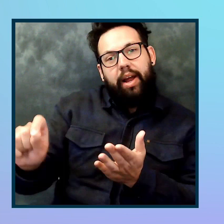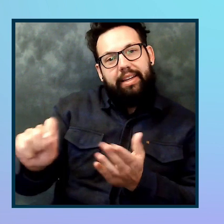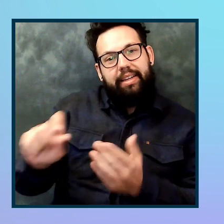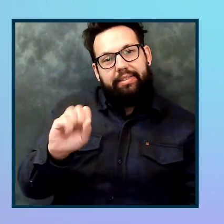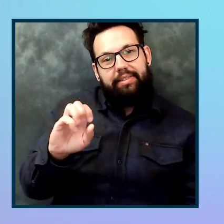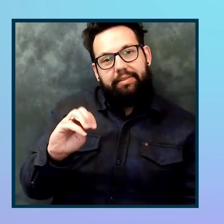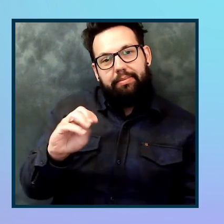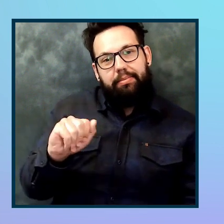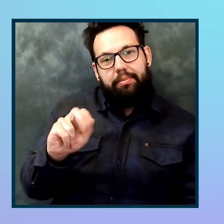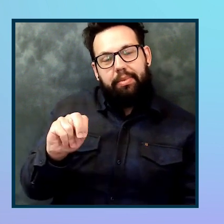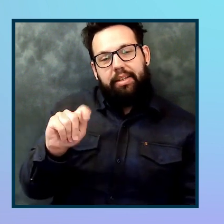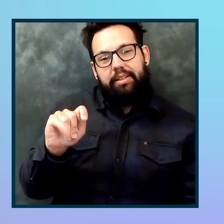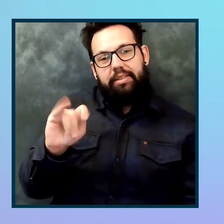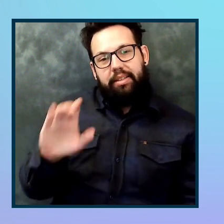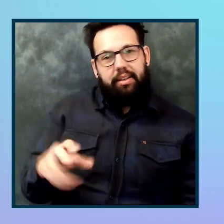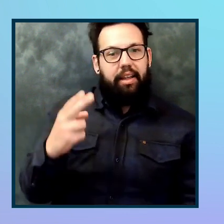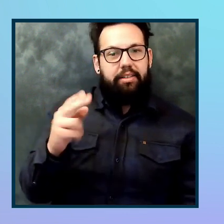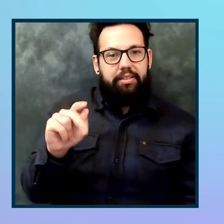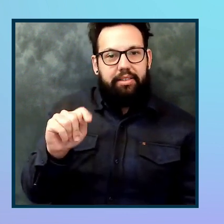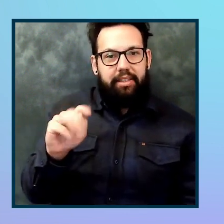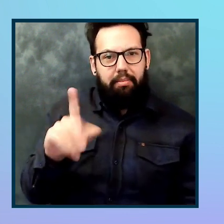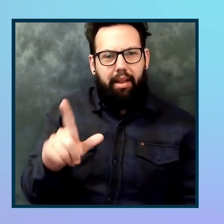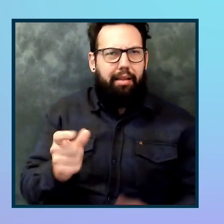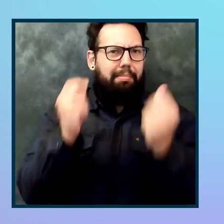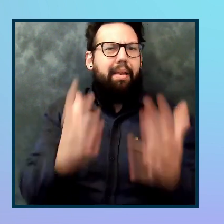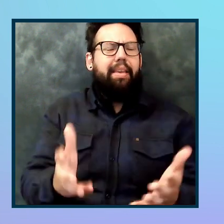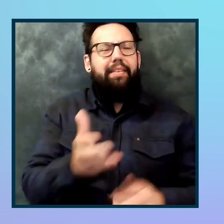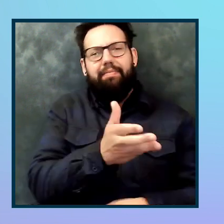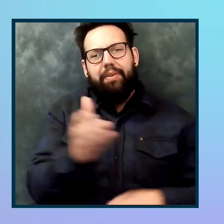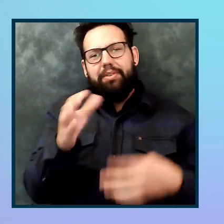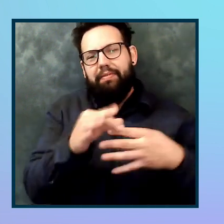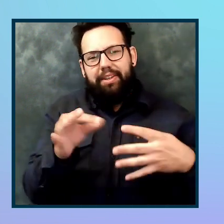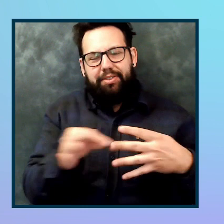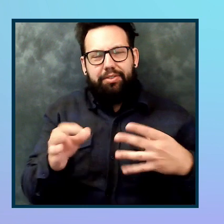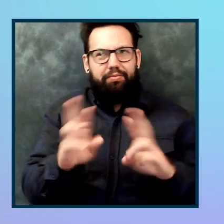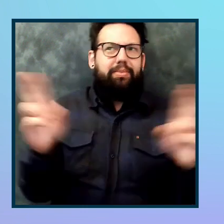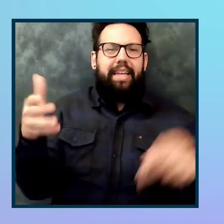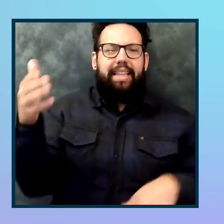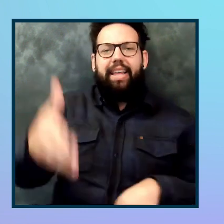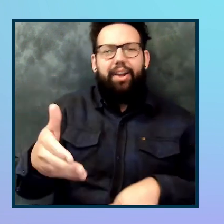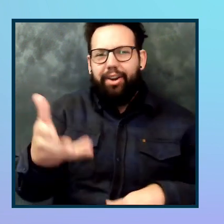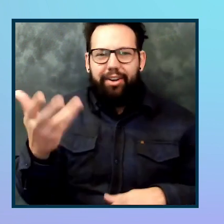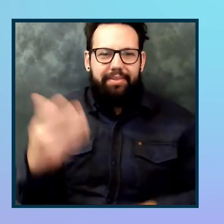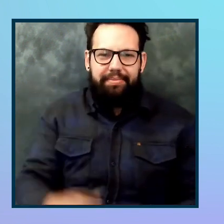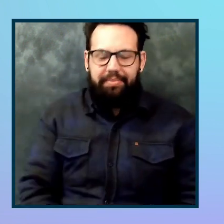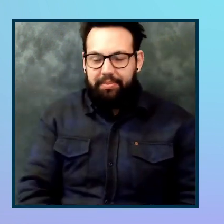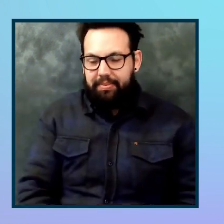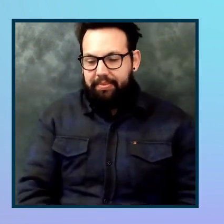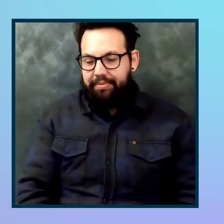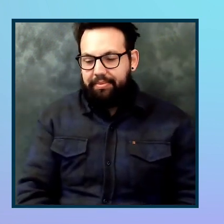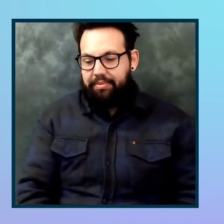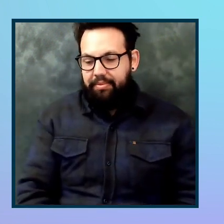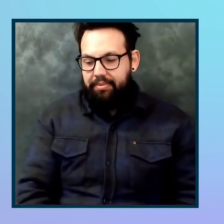of these features will come out of the box, like using the dialogue, like using output. So I think that